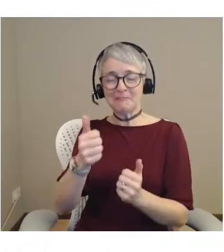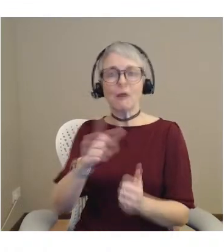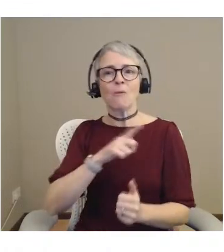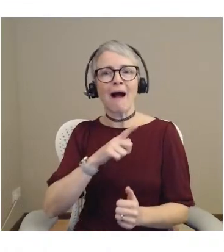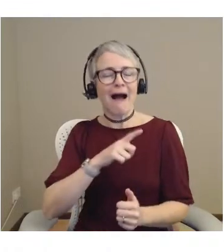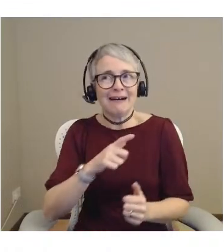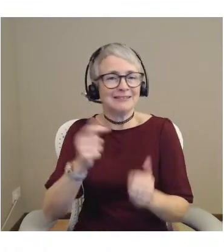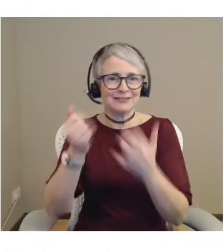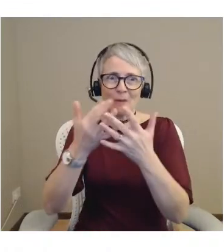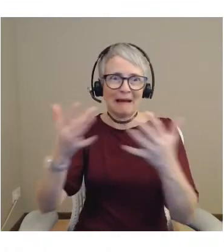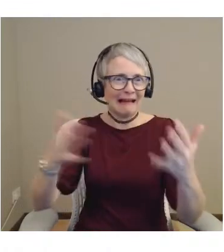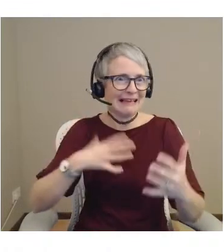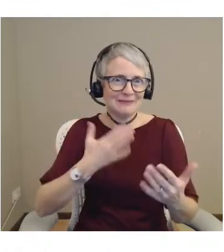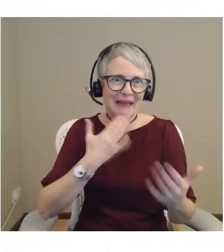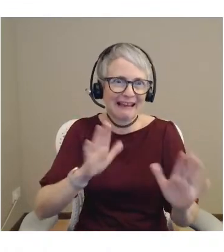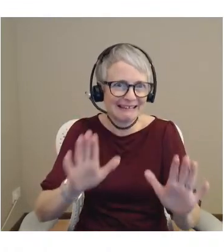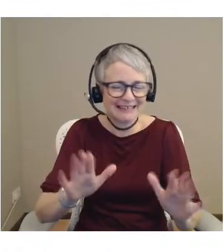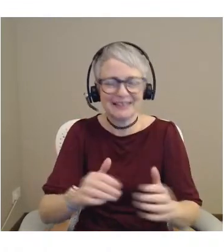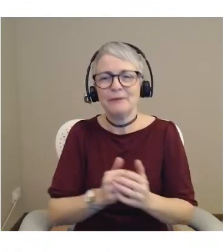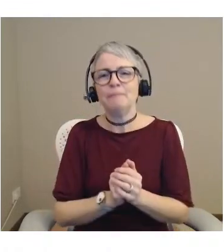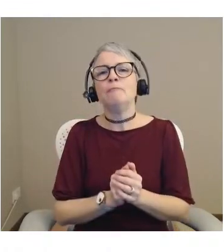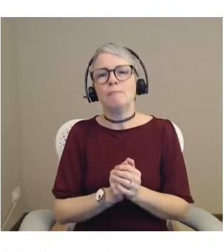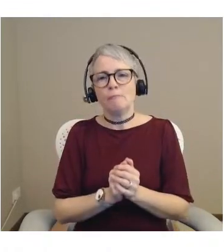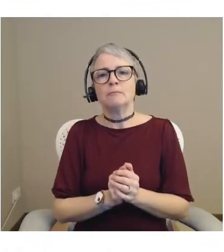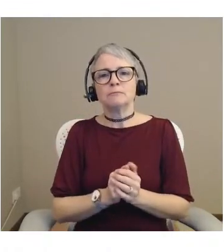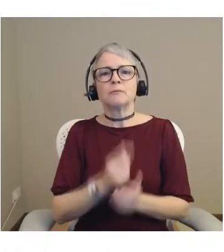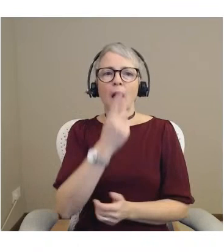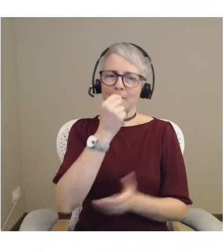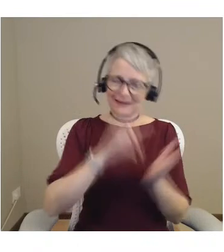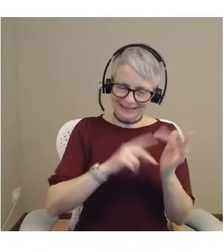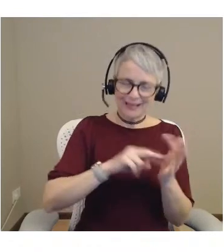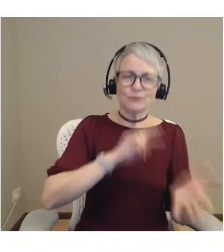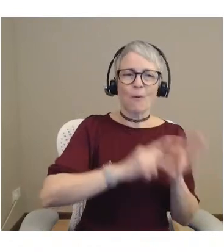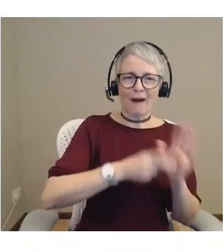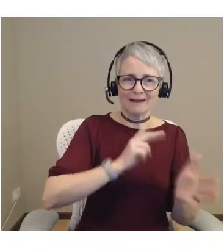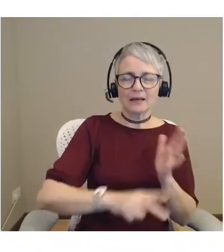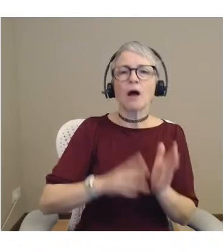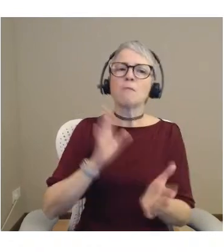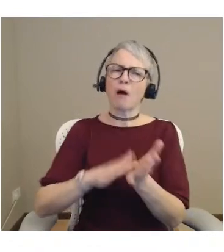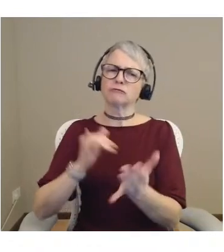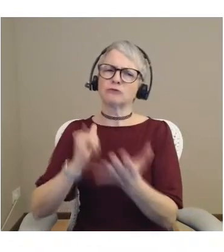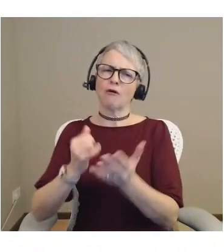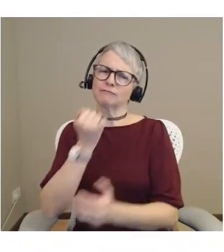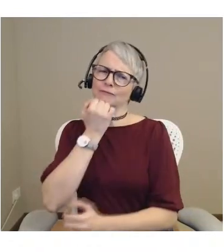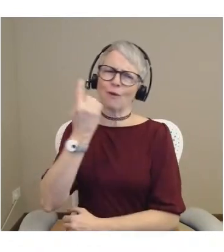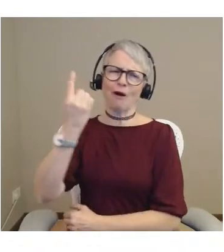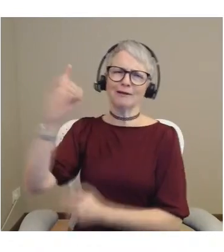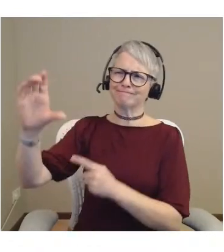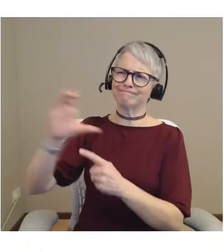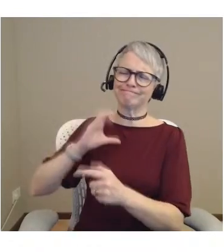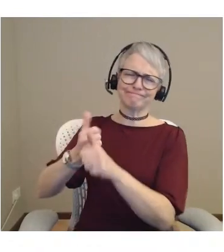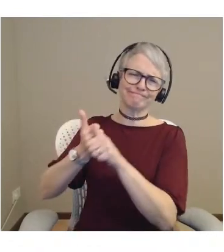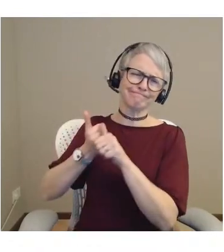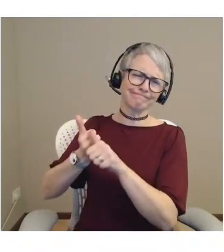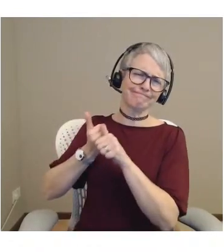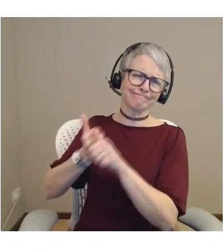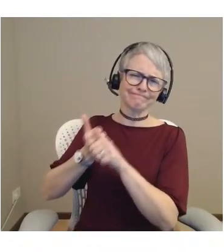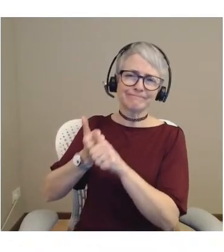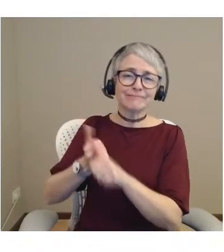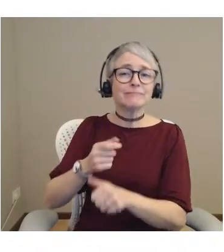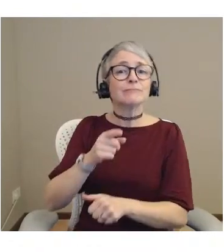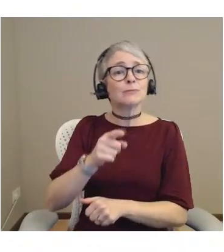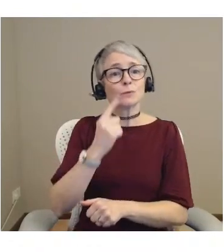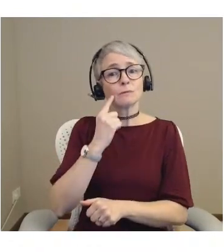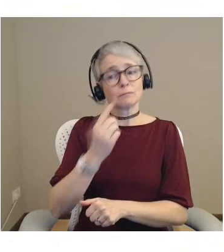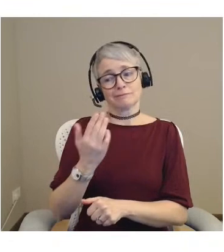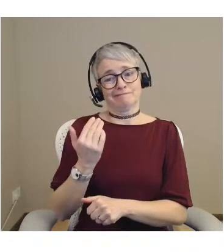many I need to thank, just to be clear. So AbilityNet, obviously we're organising that. Microsoft is our key partner. We've had so much support from them. If you were on the call a moment ago, you heard from Nina